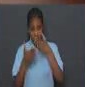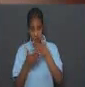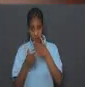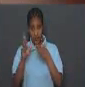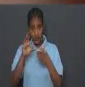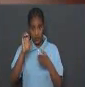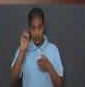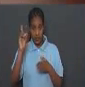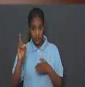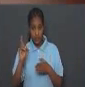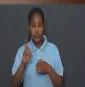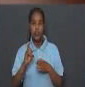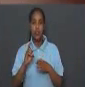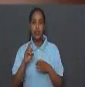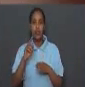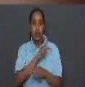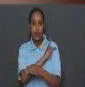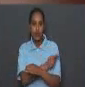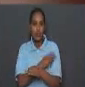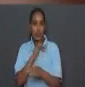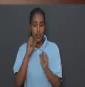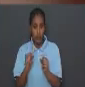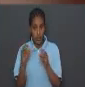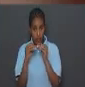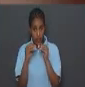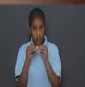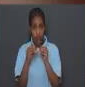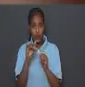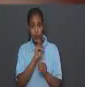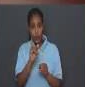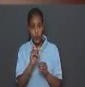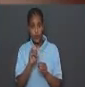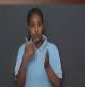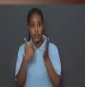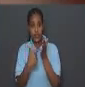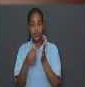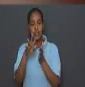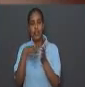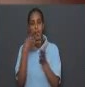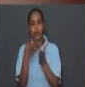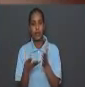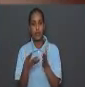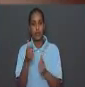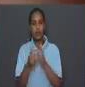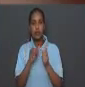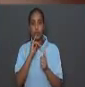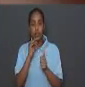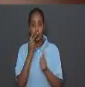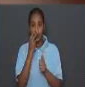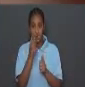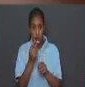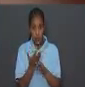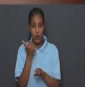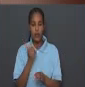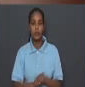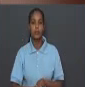The standard reduction potential can be calculated by looking at this table,